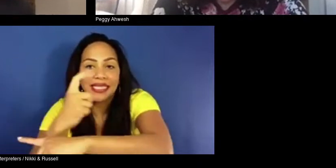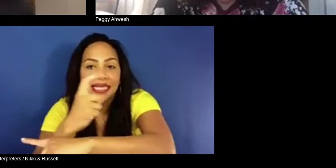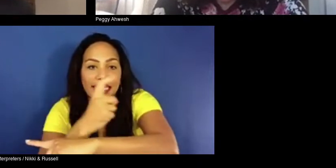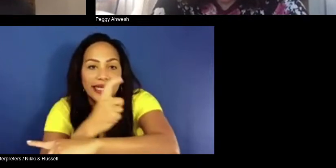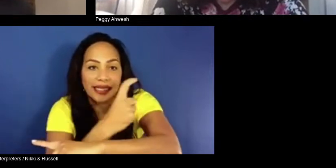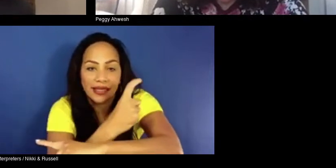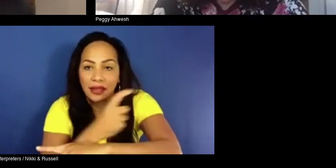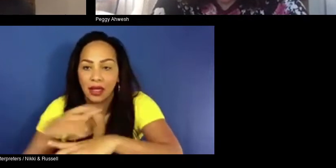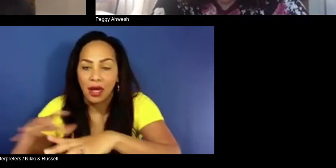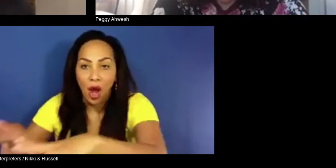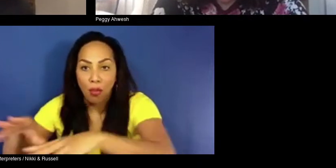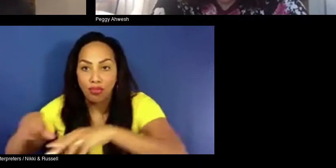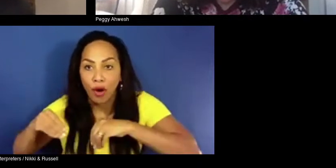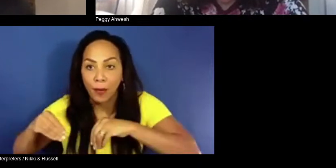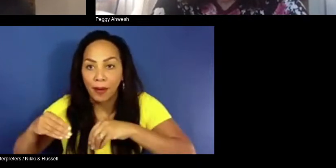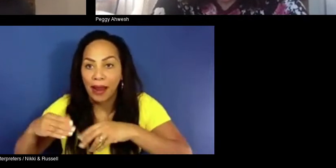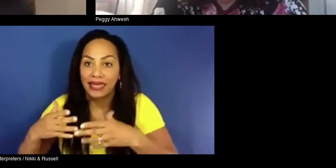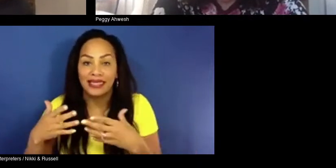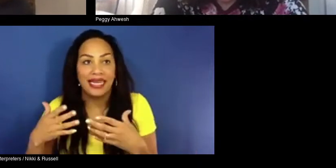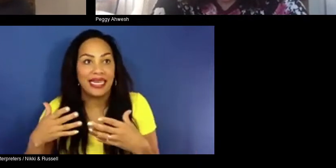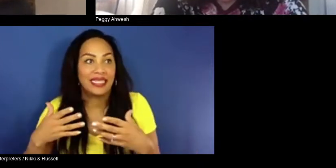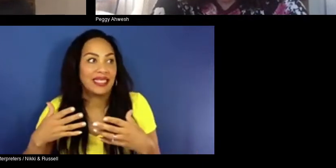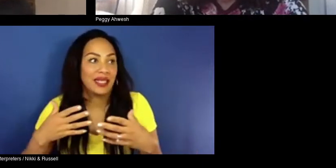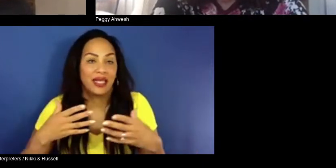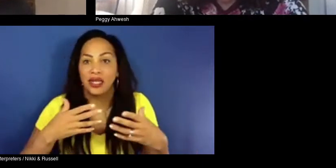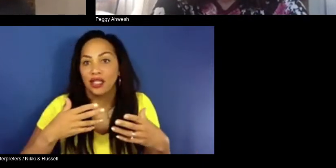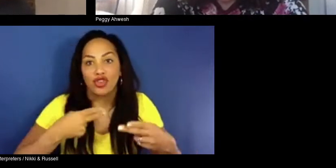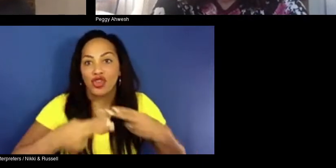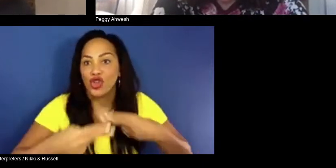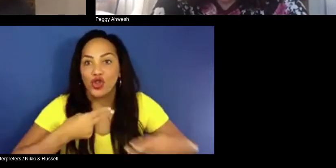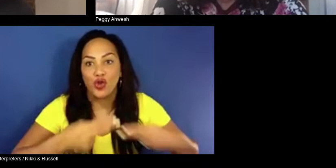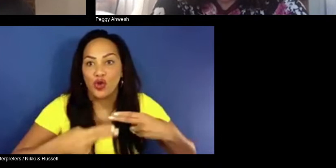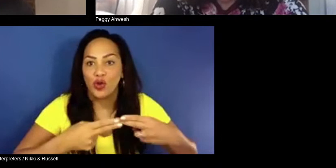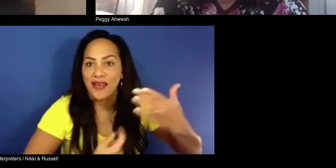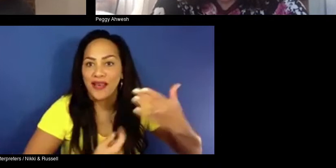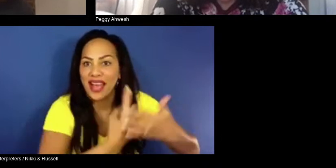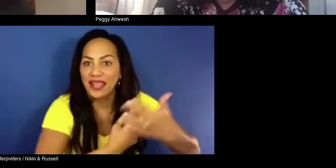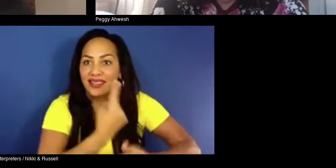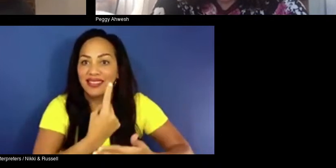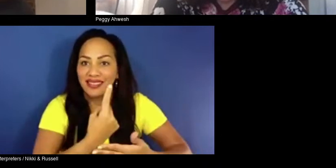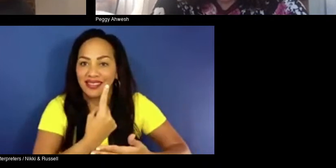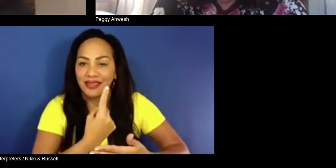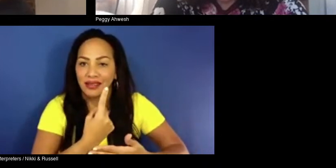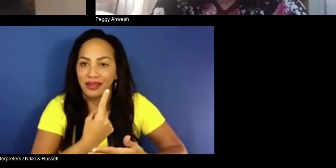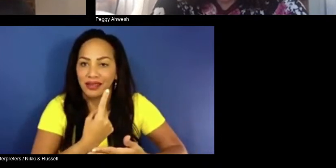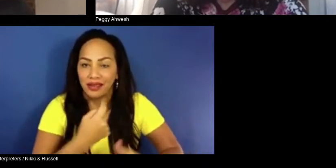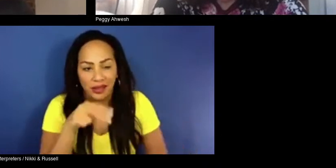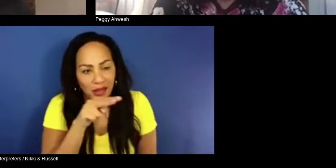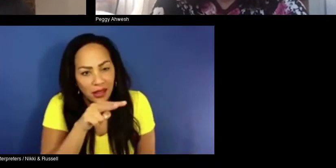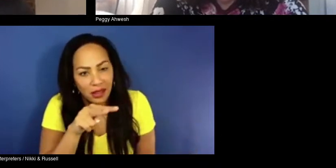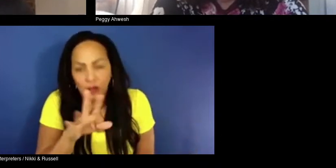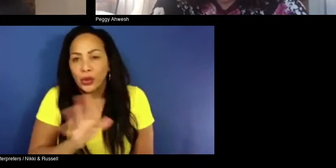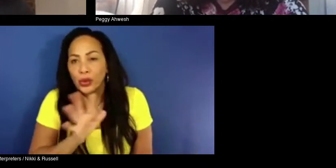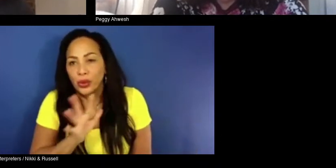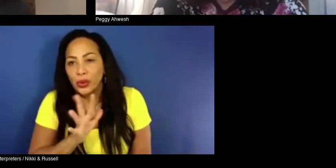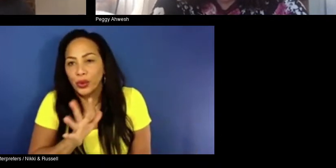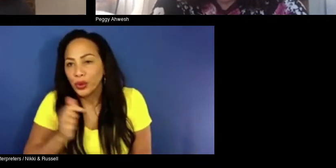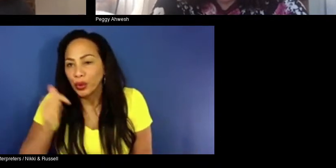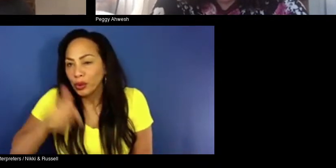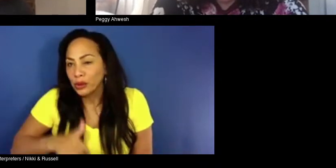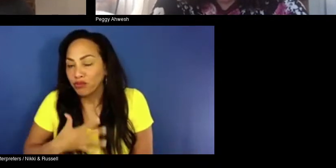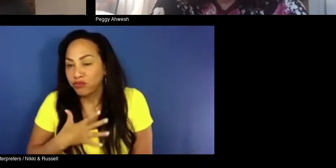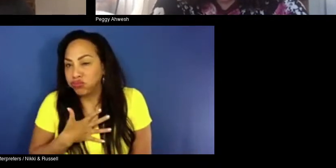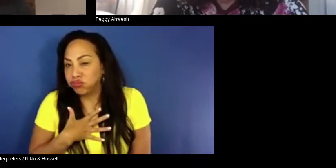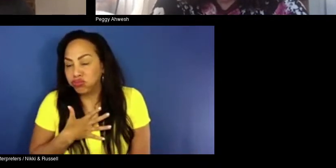appropriated animations of news events, I find these like really deeply disturbing and very, very